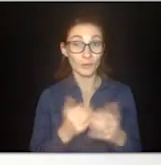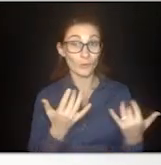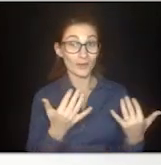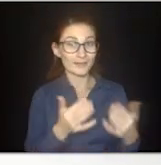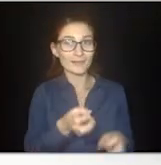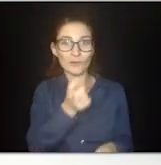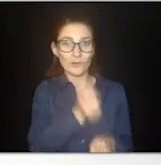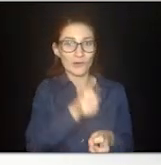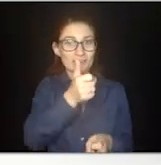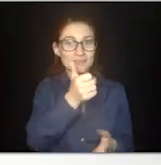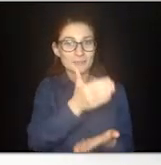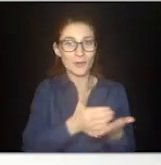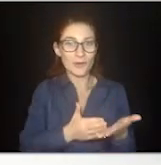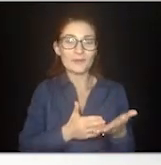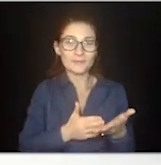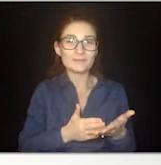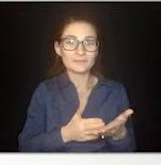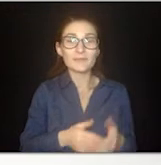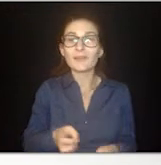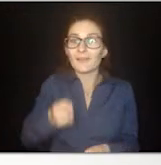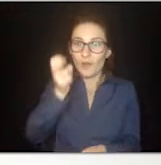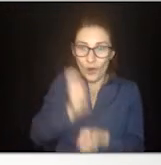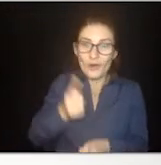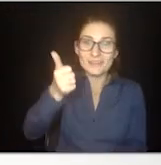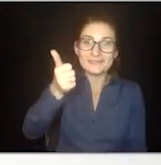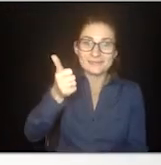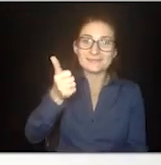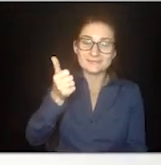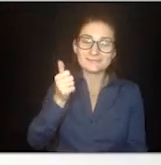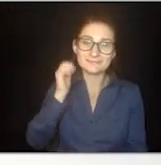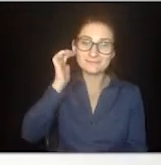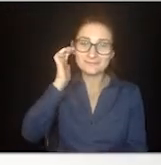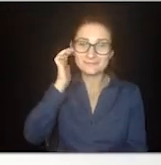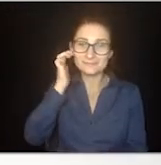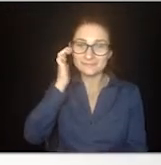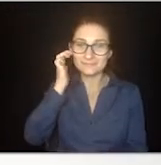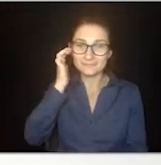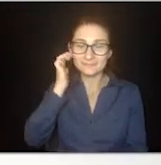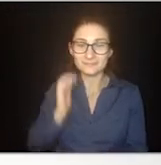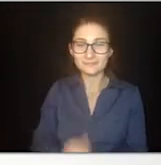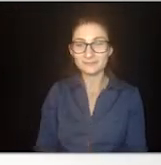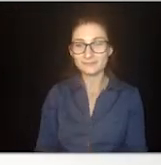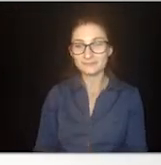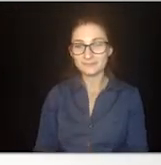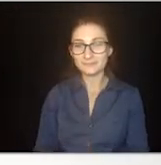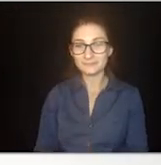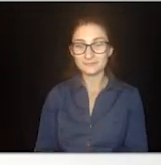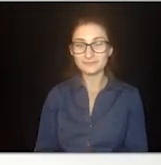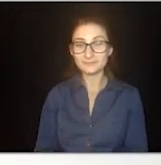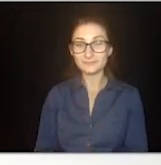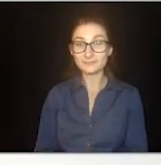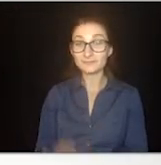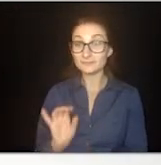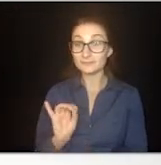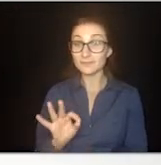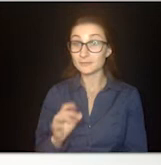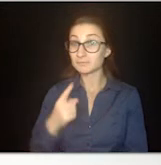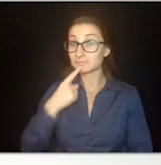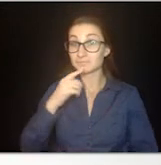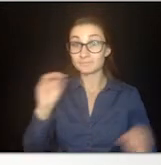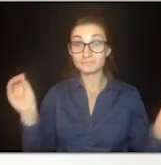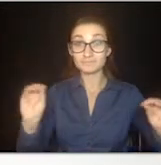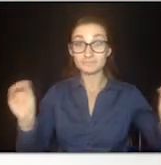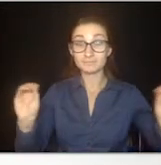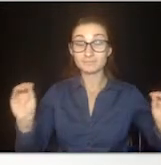The waiting is the hardest, but the most important piece. Hardest. And if